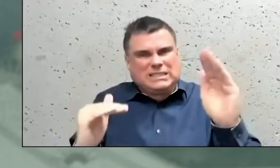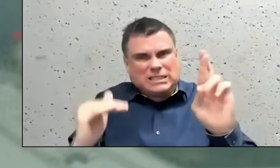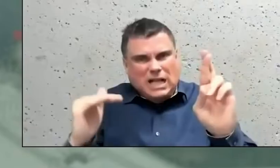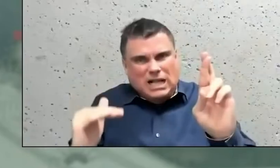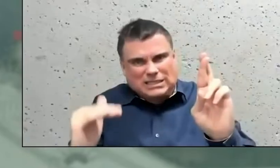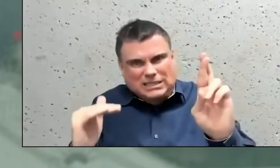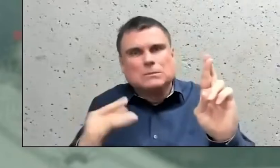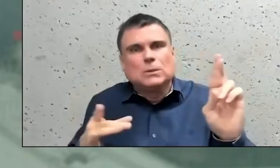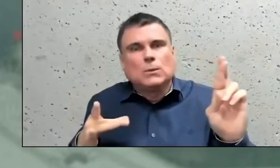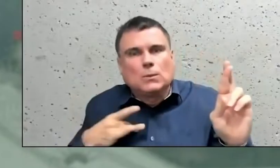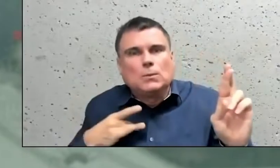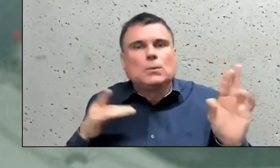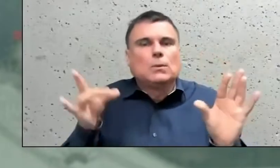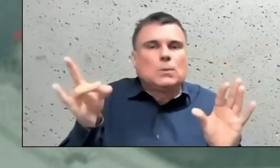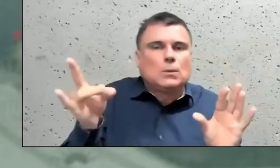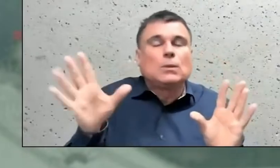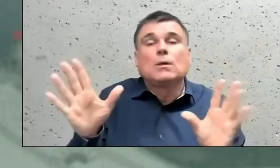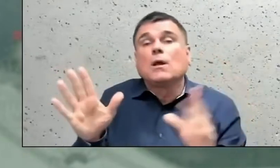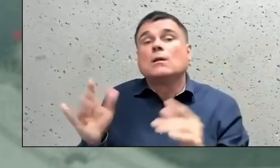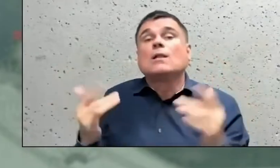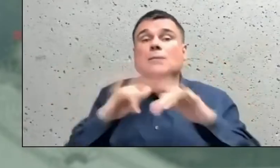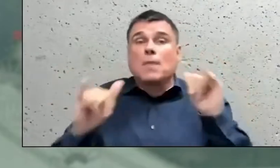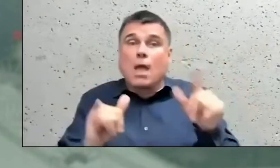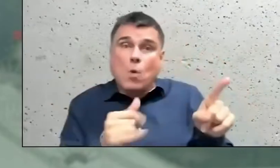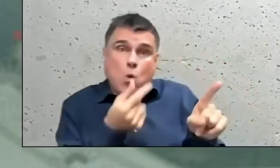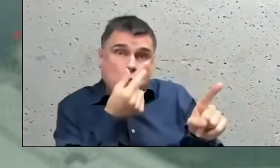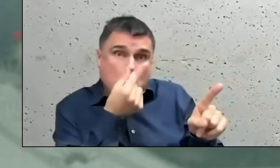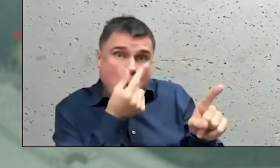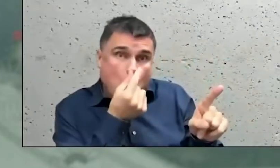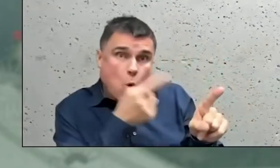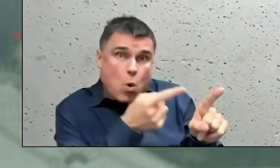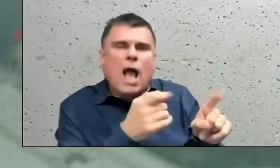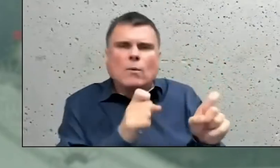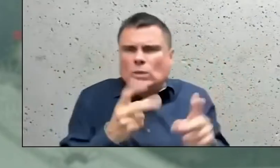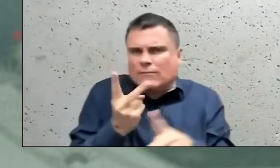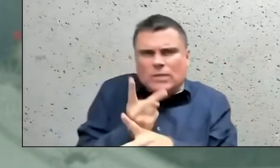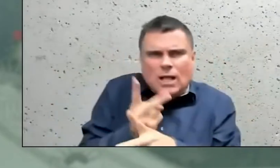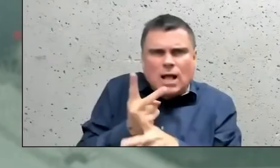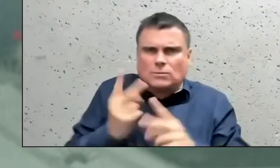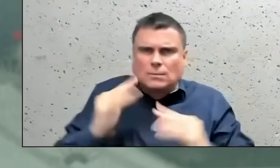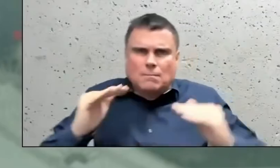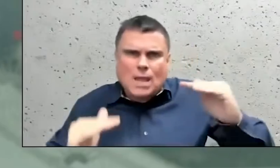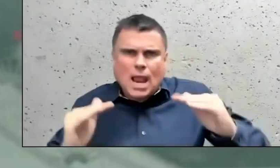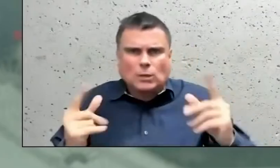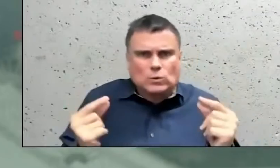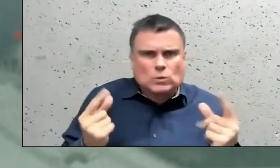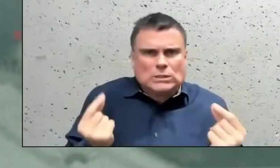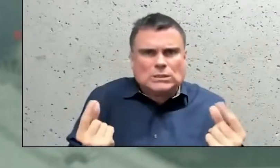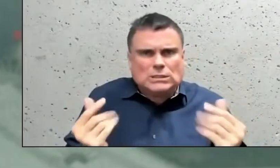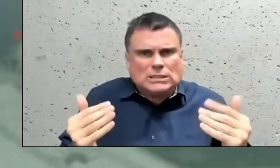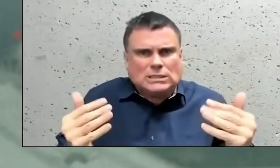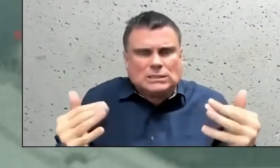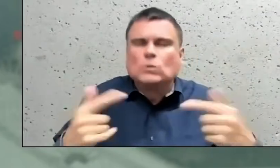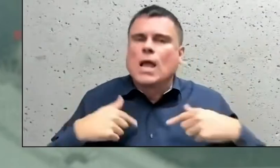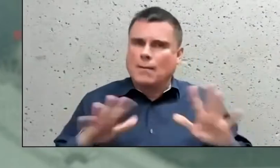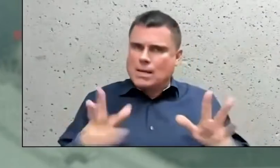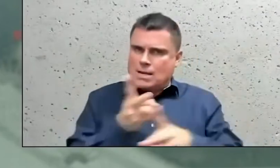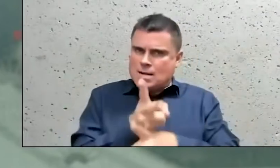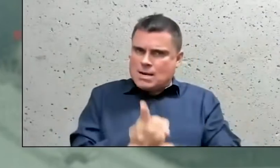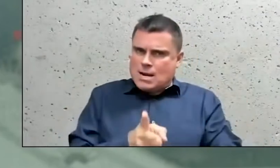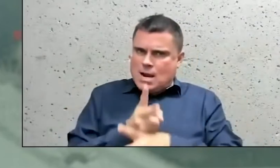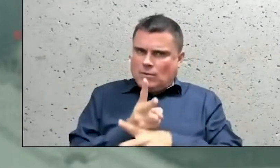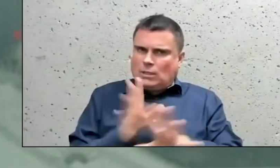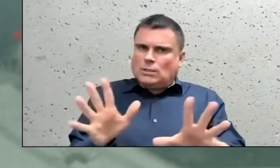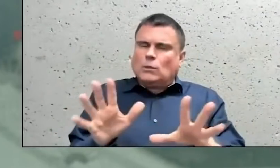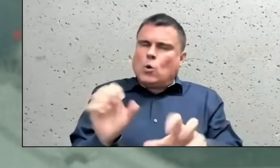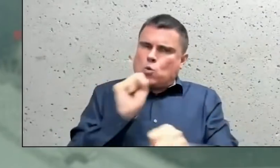we're going through the peak risk period in the next few months. We can't afford to have gaps in protection.